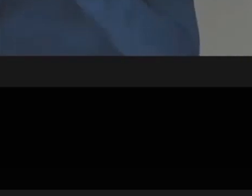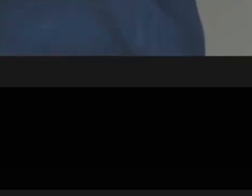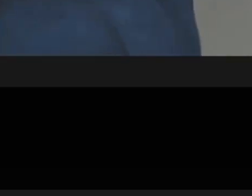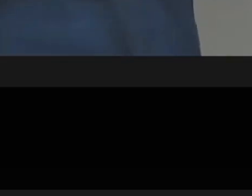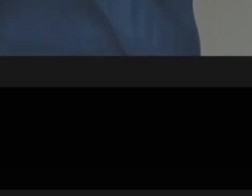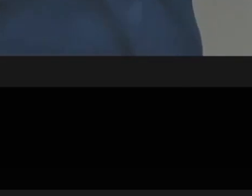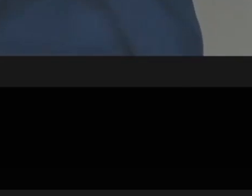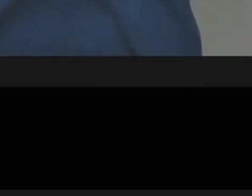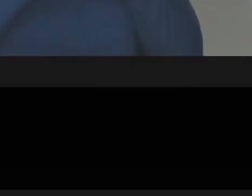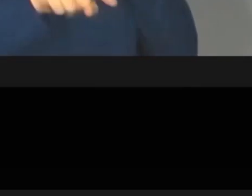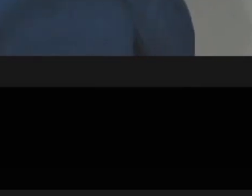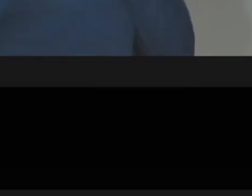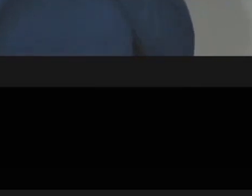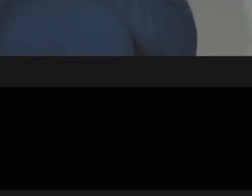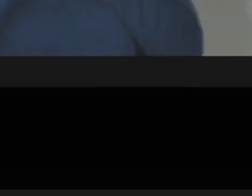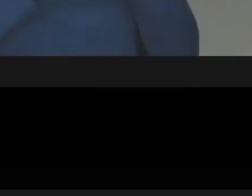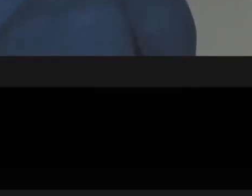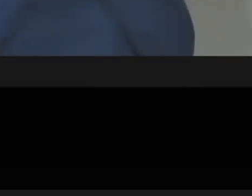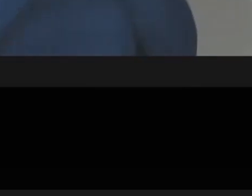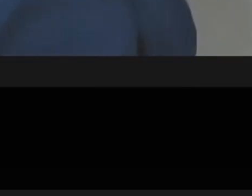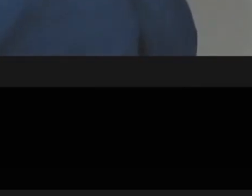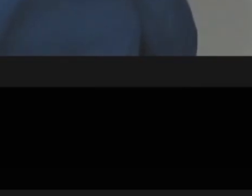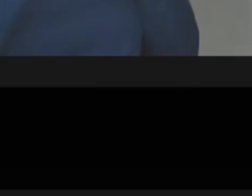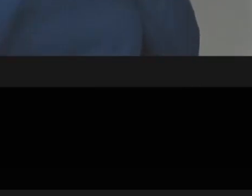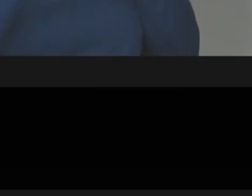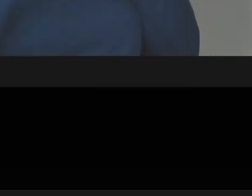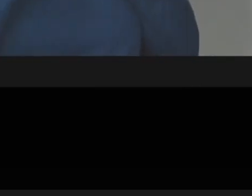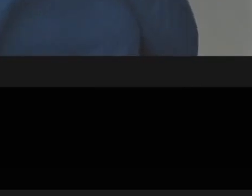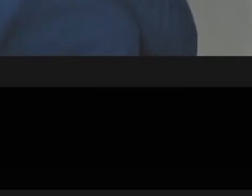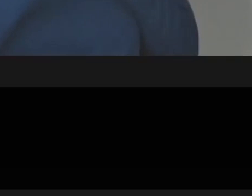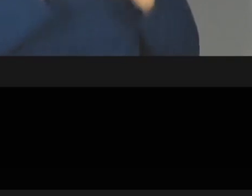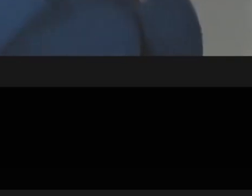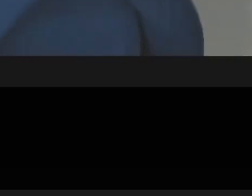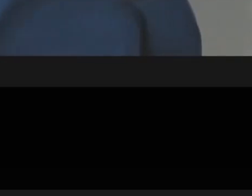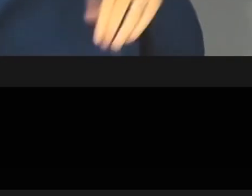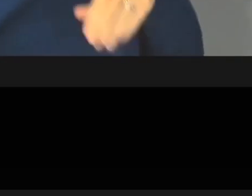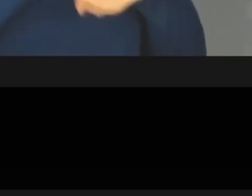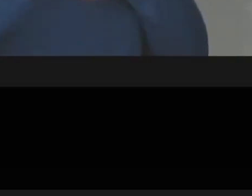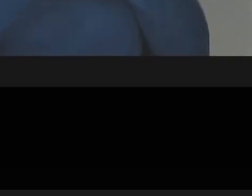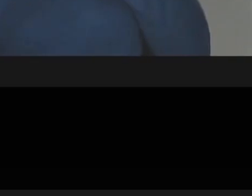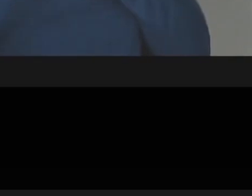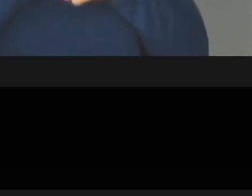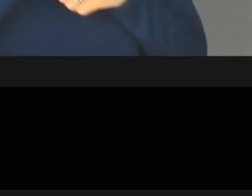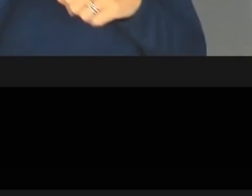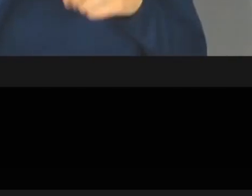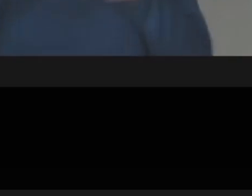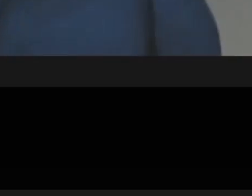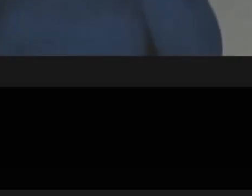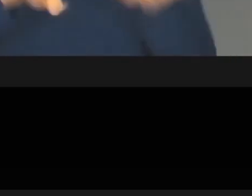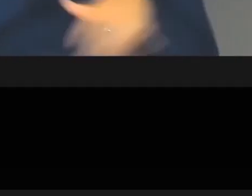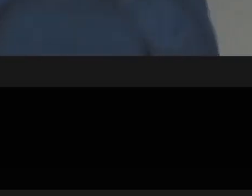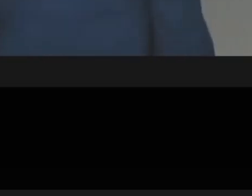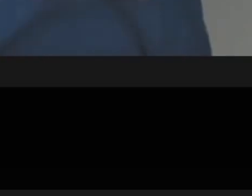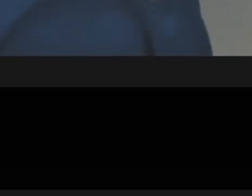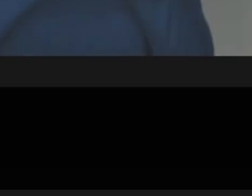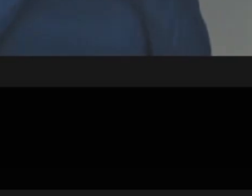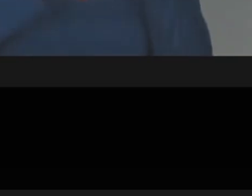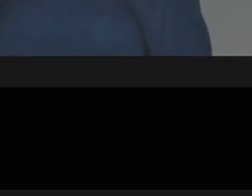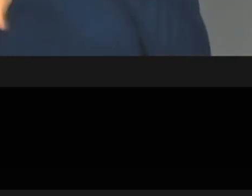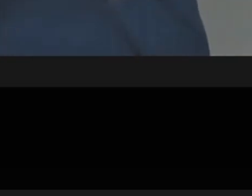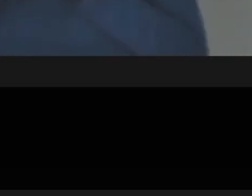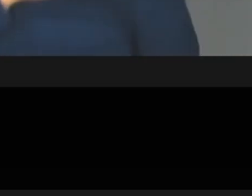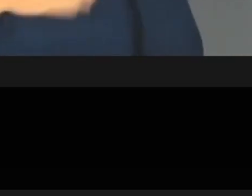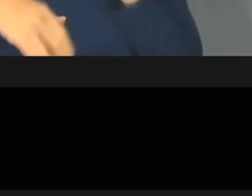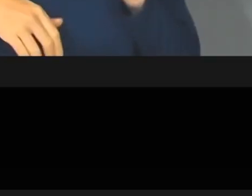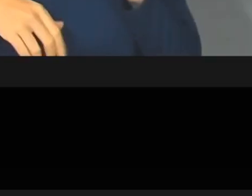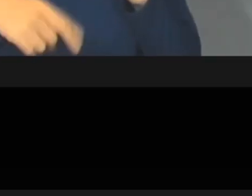the ways that dams are prompted. I will not go through all of them, but these are some of the ways. And this